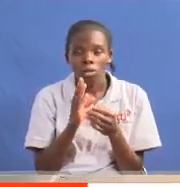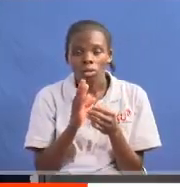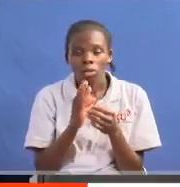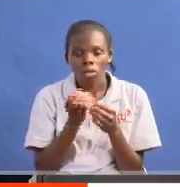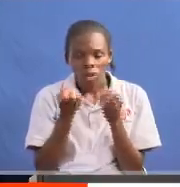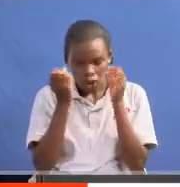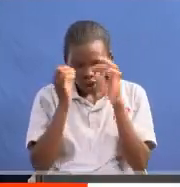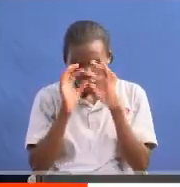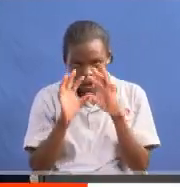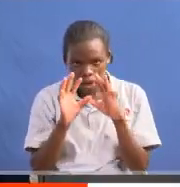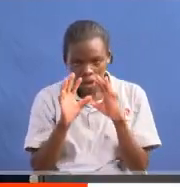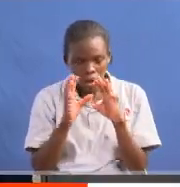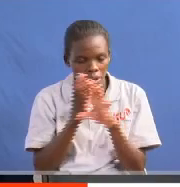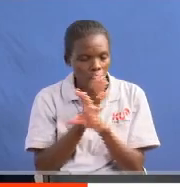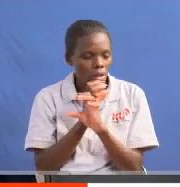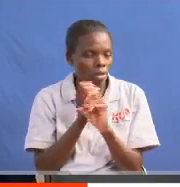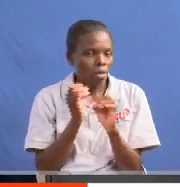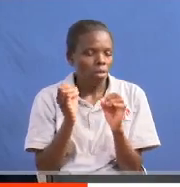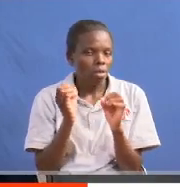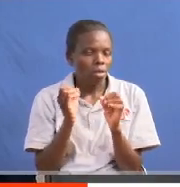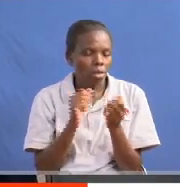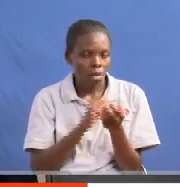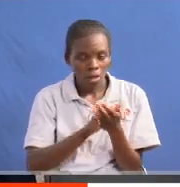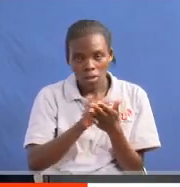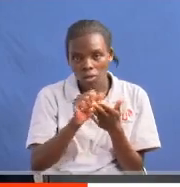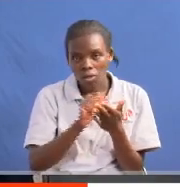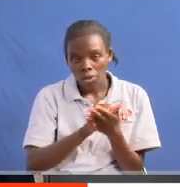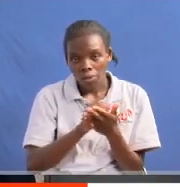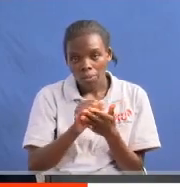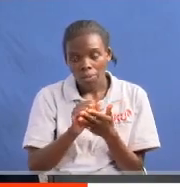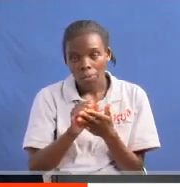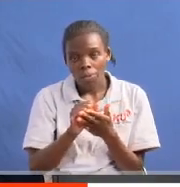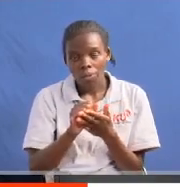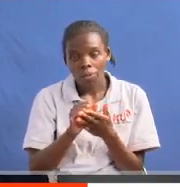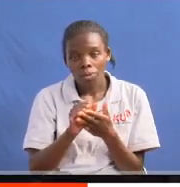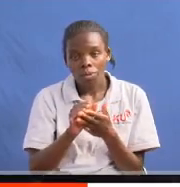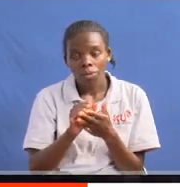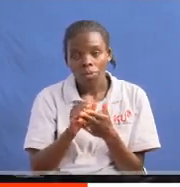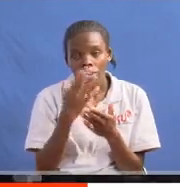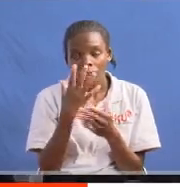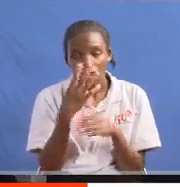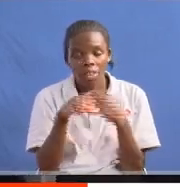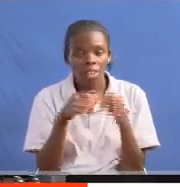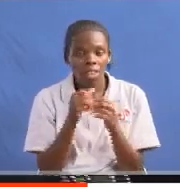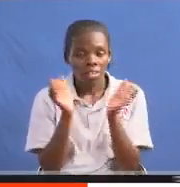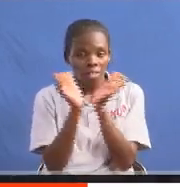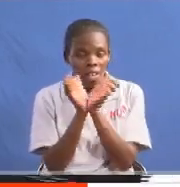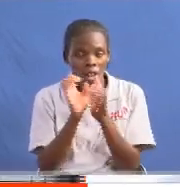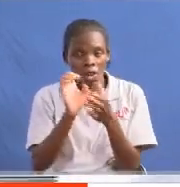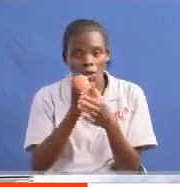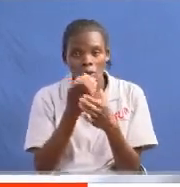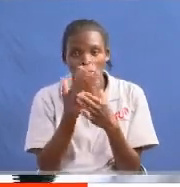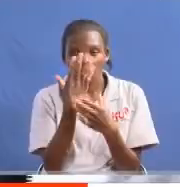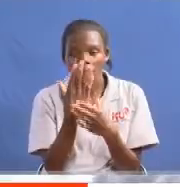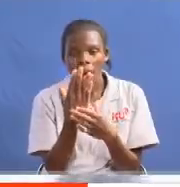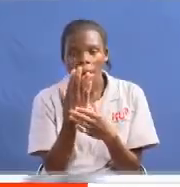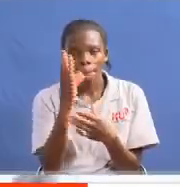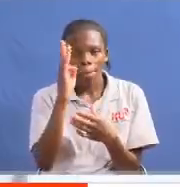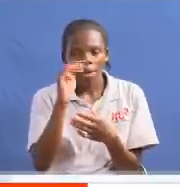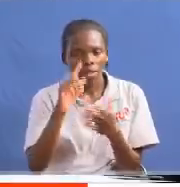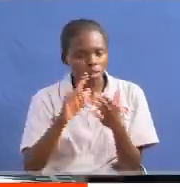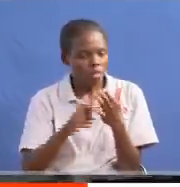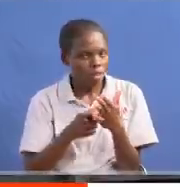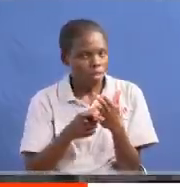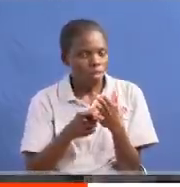not declared in the declaration form. The Nairobi governor now risks a 5-year jail term or 5 million